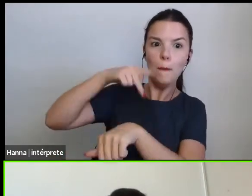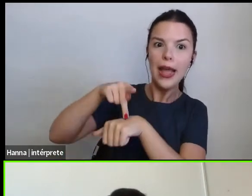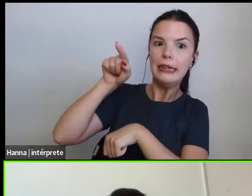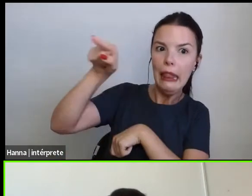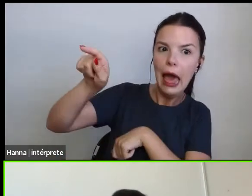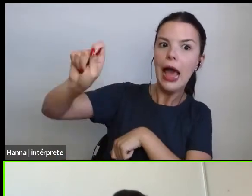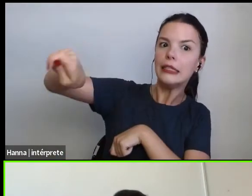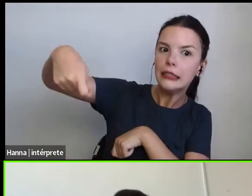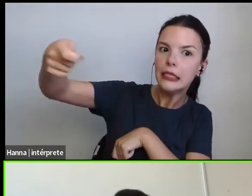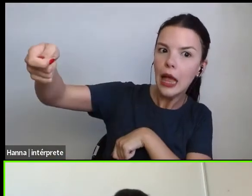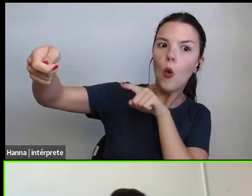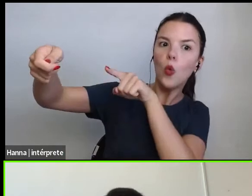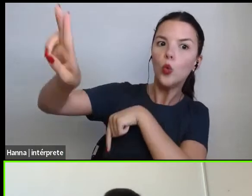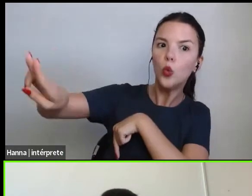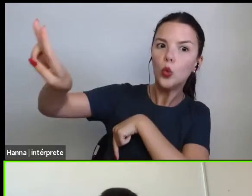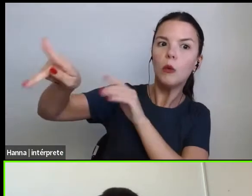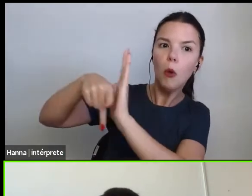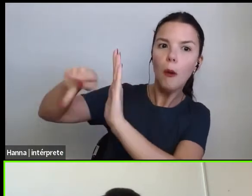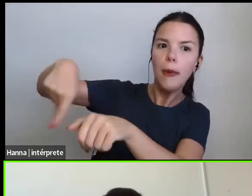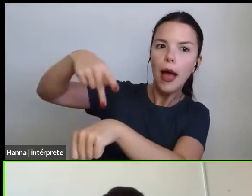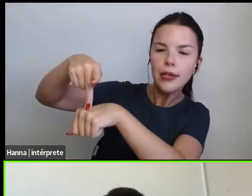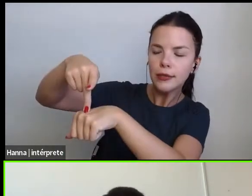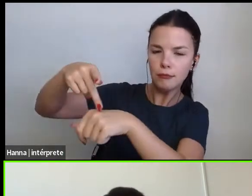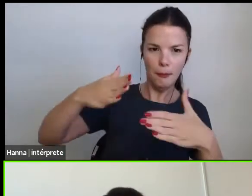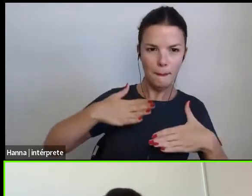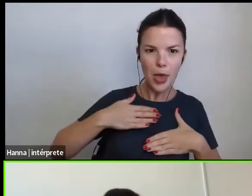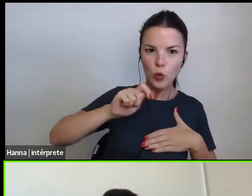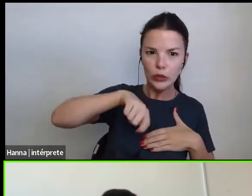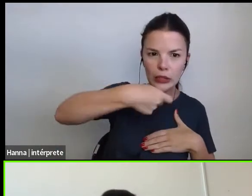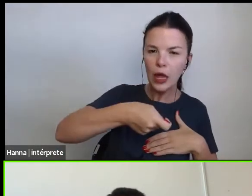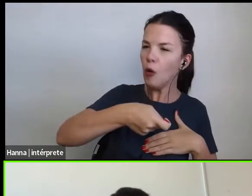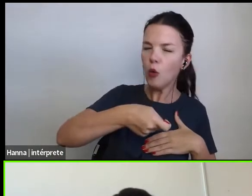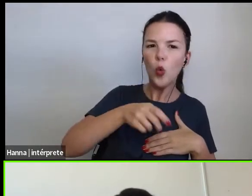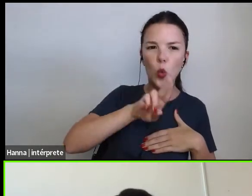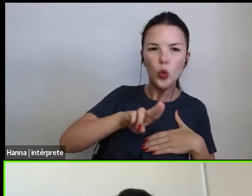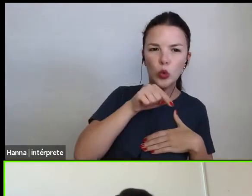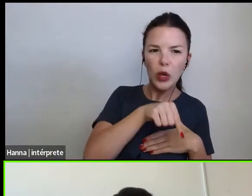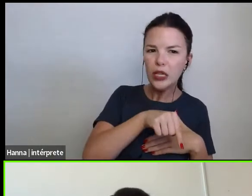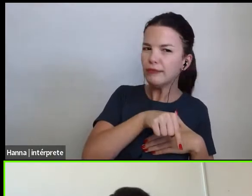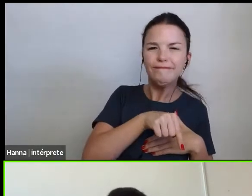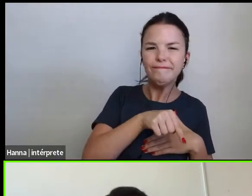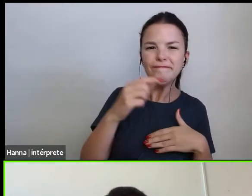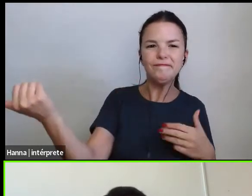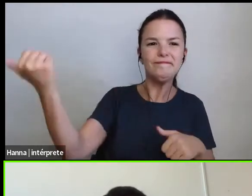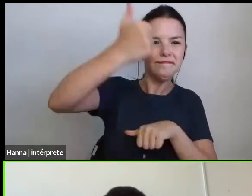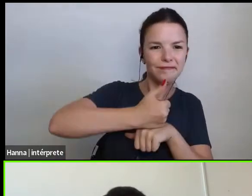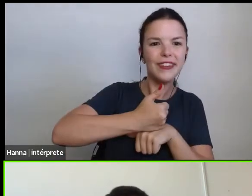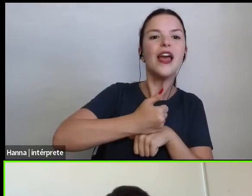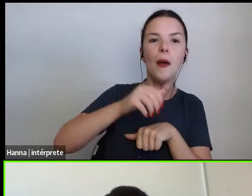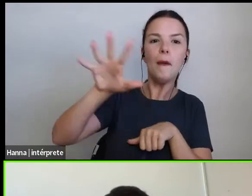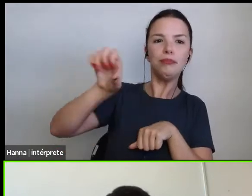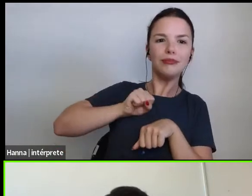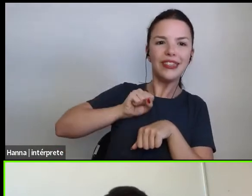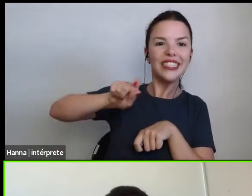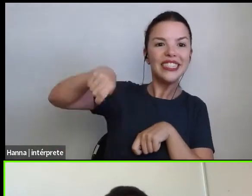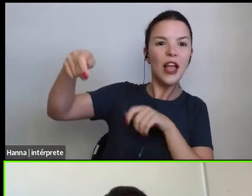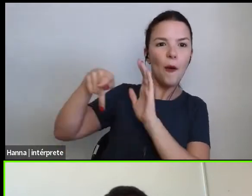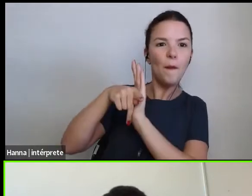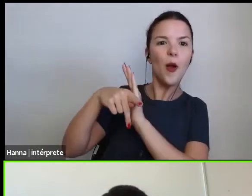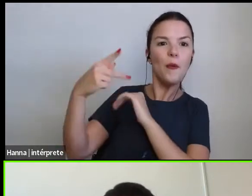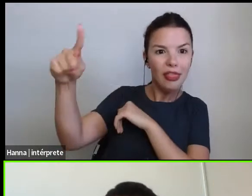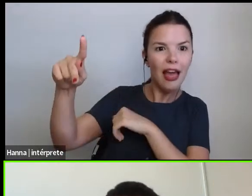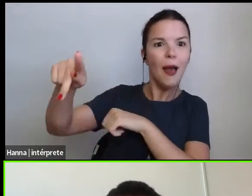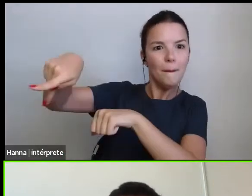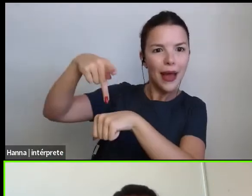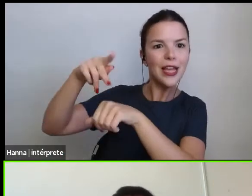tend to replace their native sign for the sign used by the deaf community